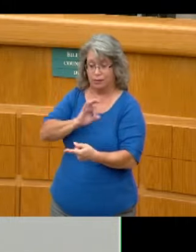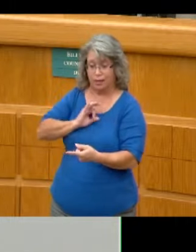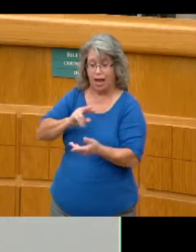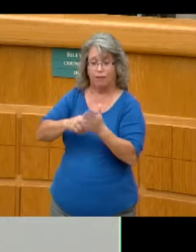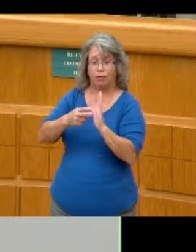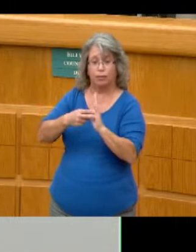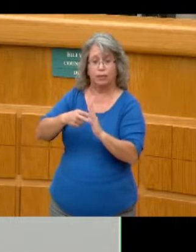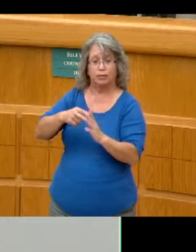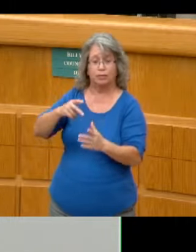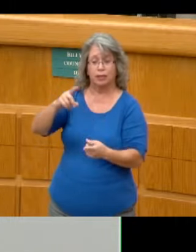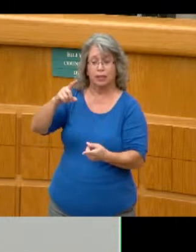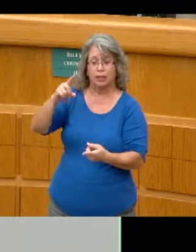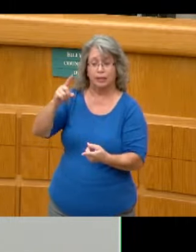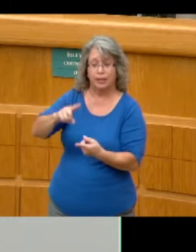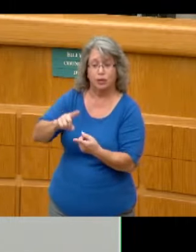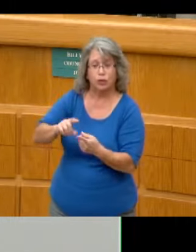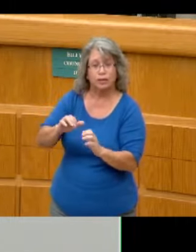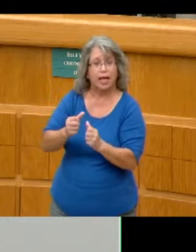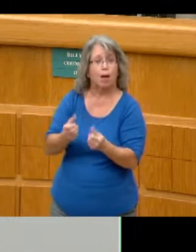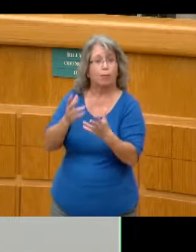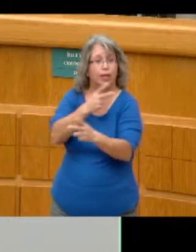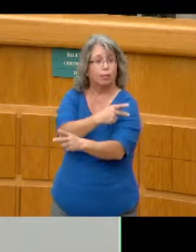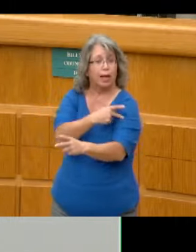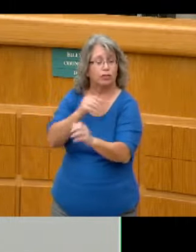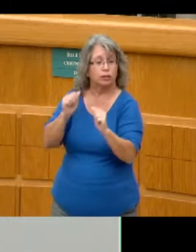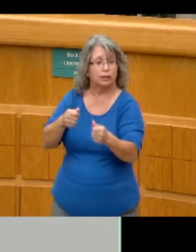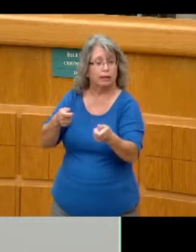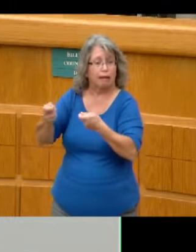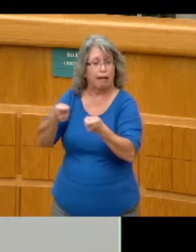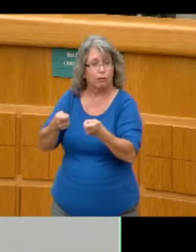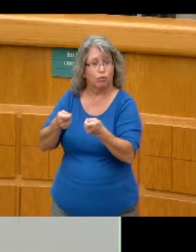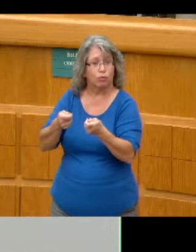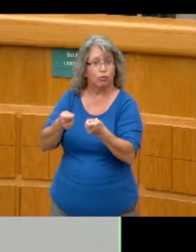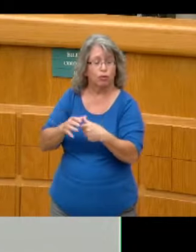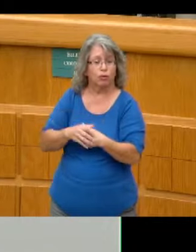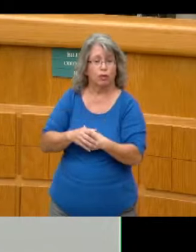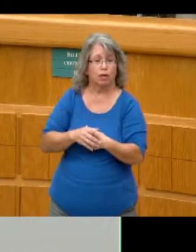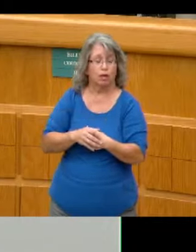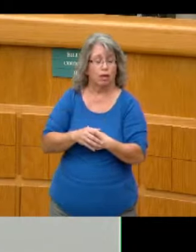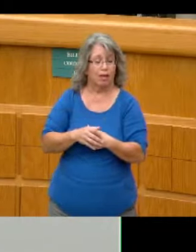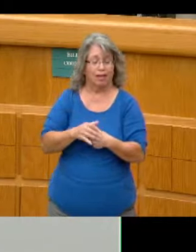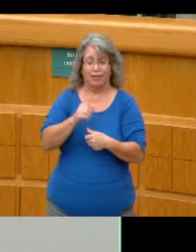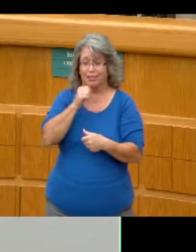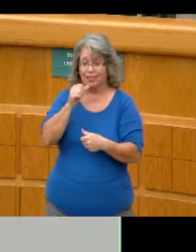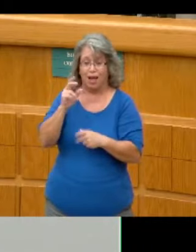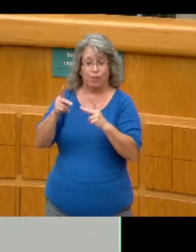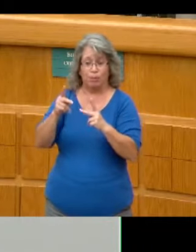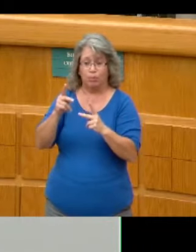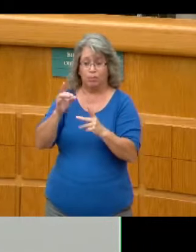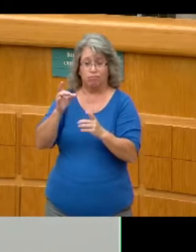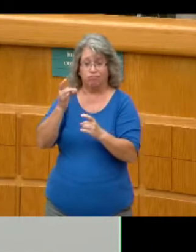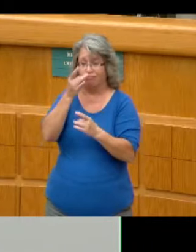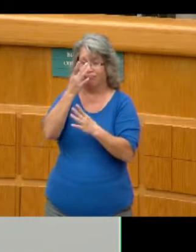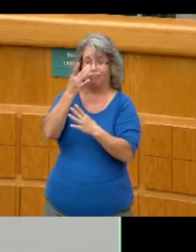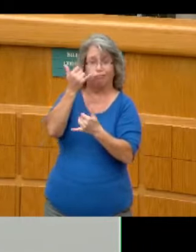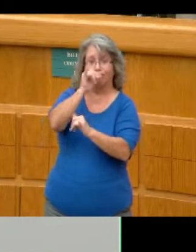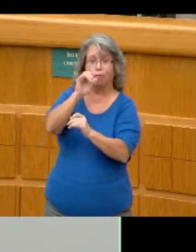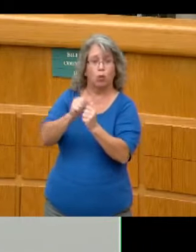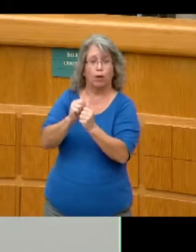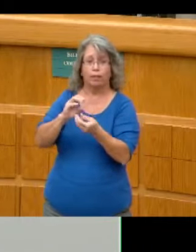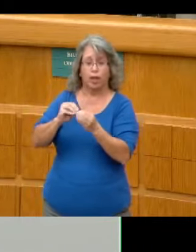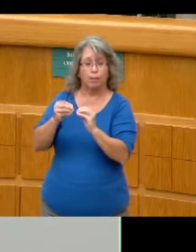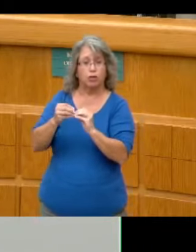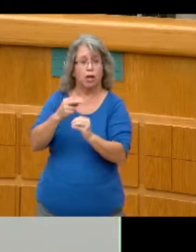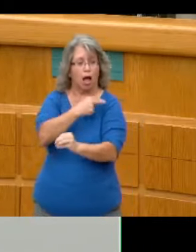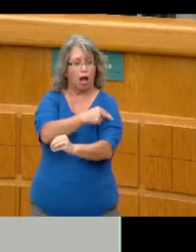this isn't people playing with the numbers. Hospitals don't like their vacancy to be at 2.2%. You can see normally it's